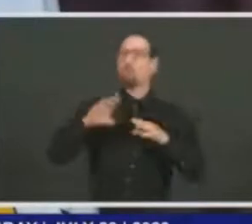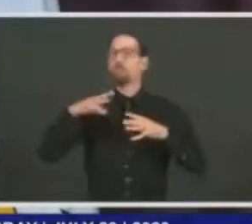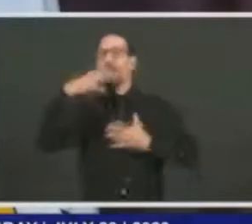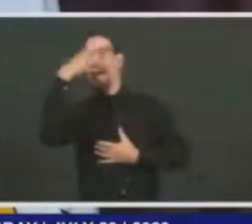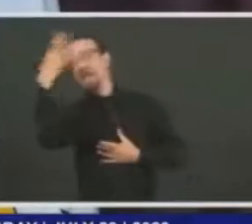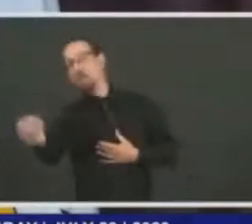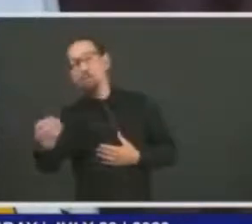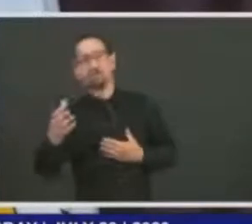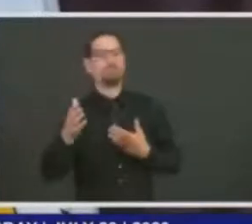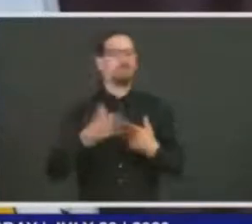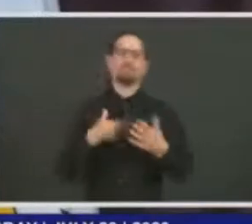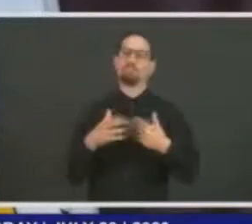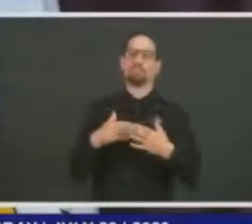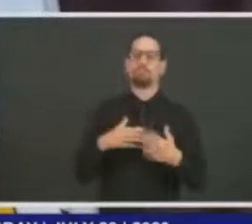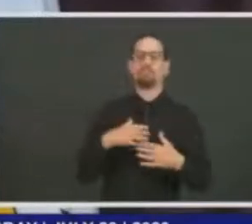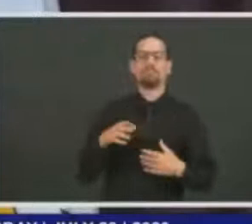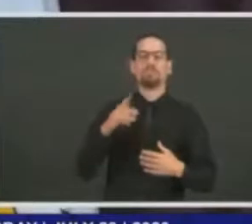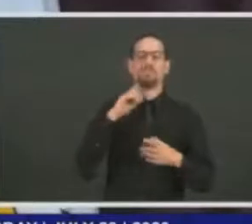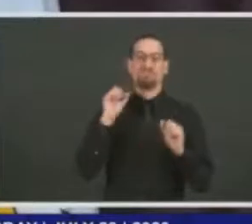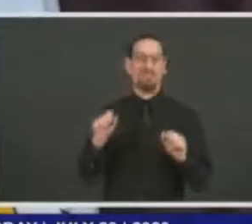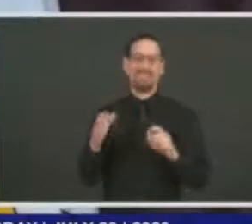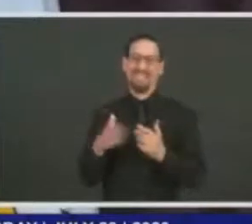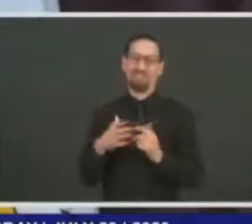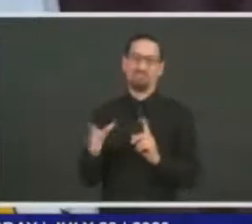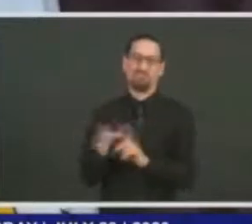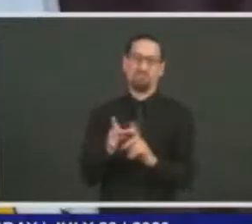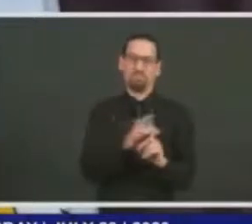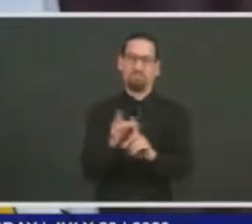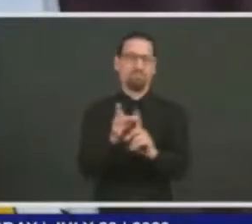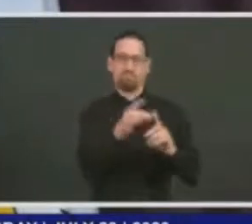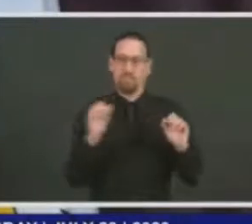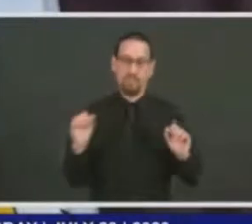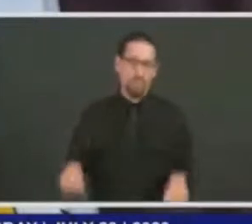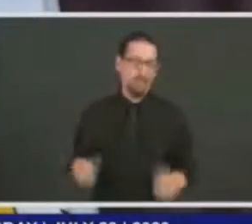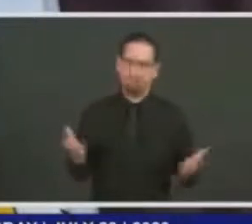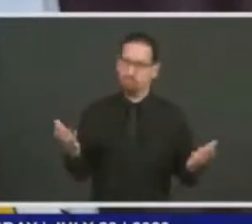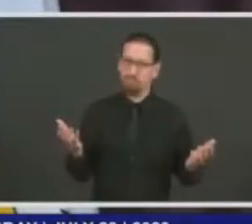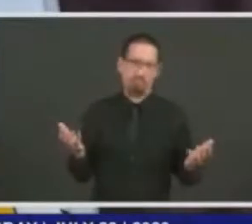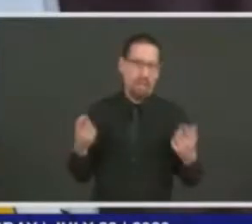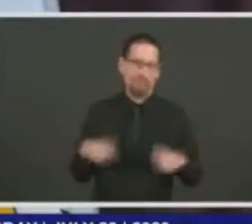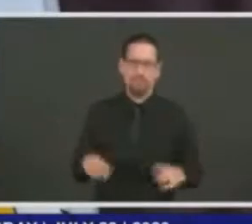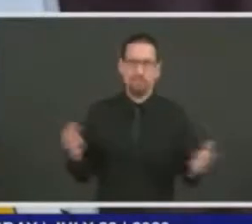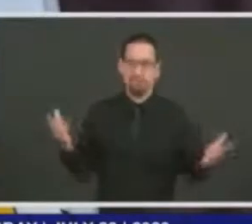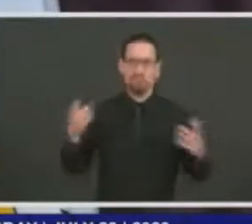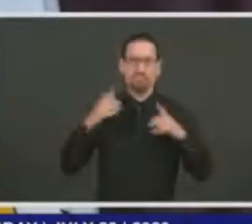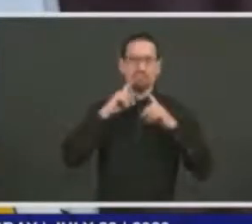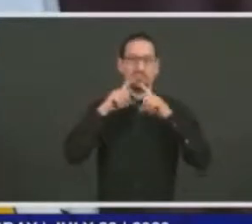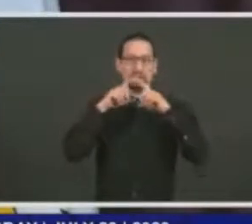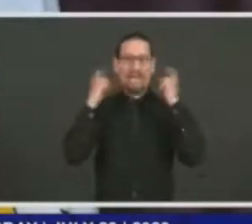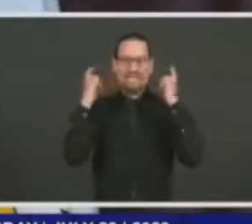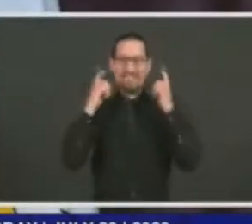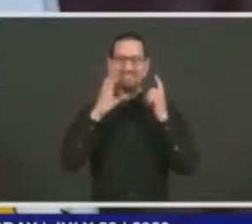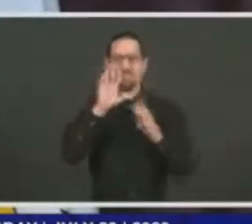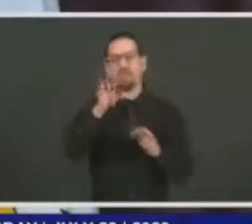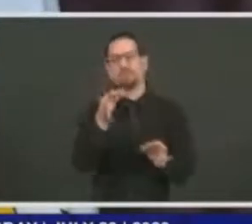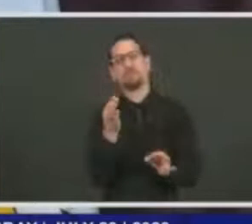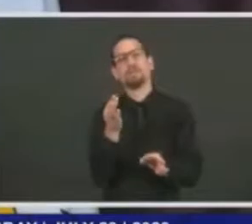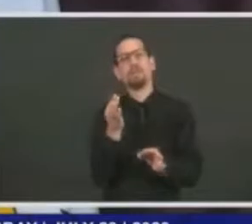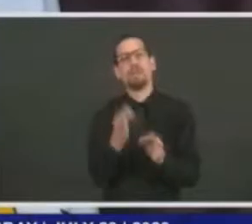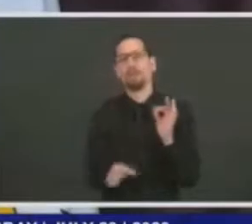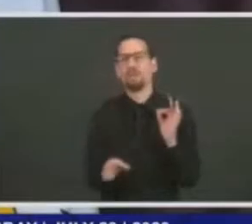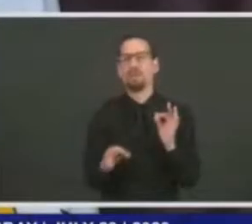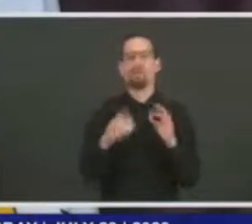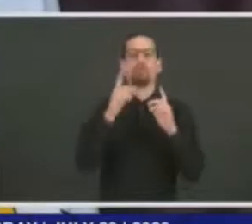not using the protective measures that we're talking about. Wearing masks is critical. Wearing masks